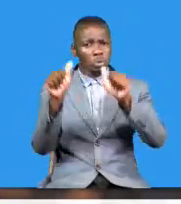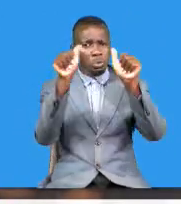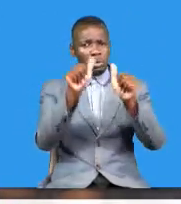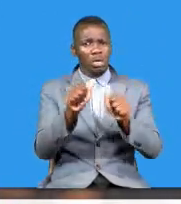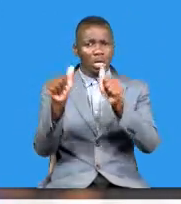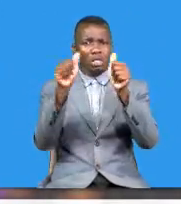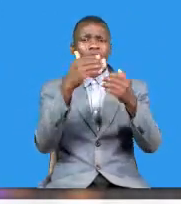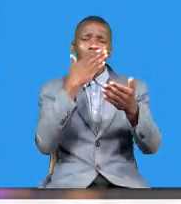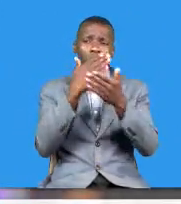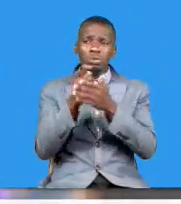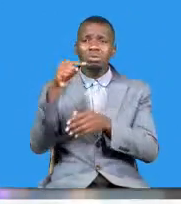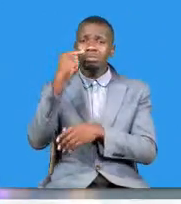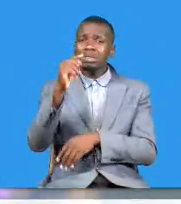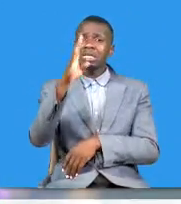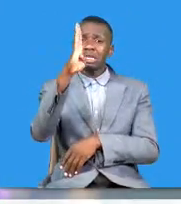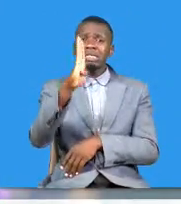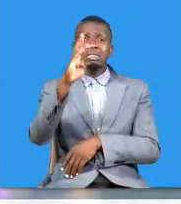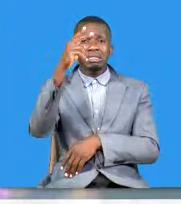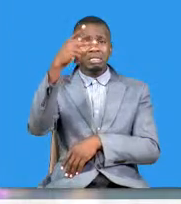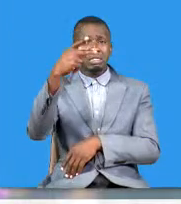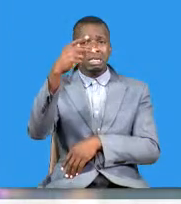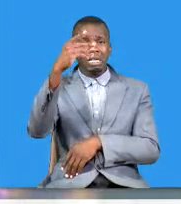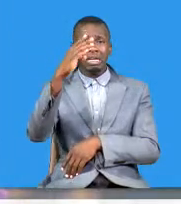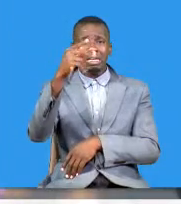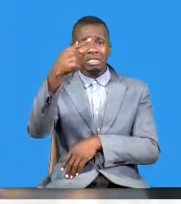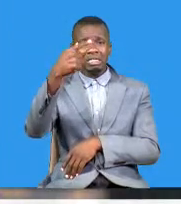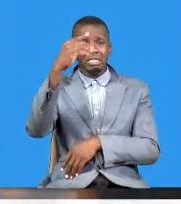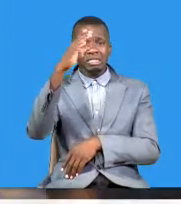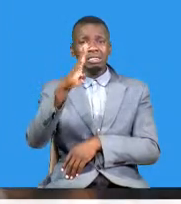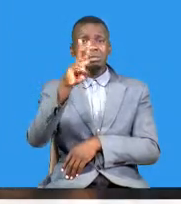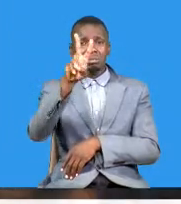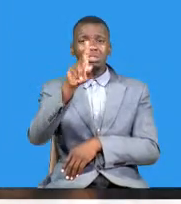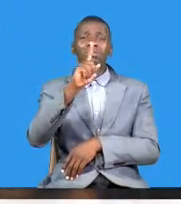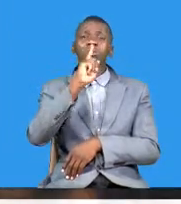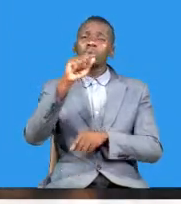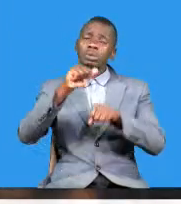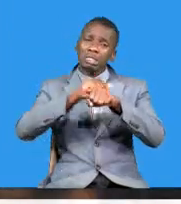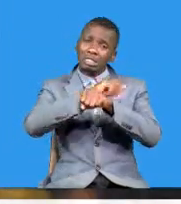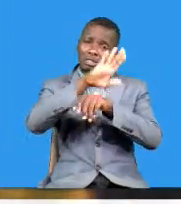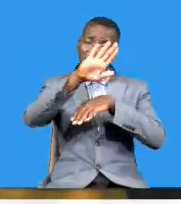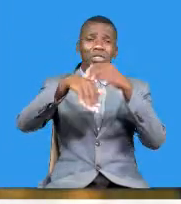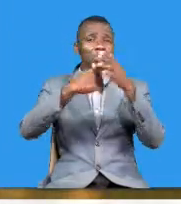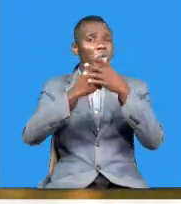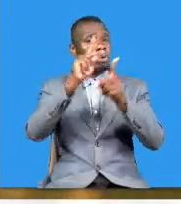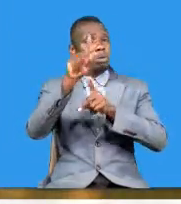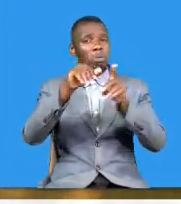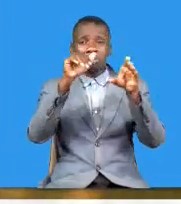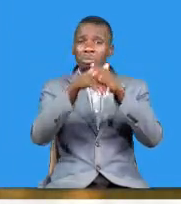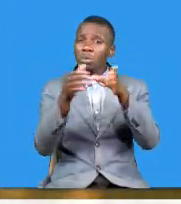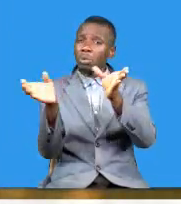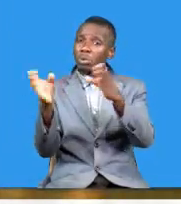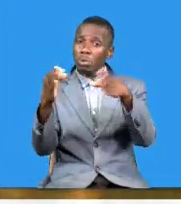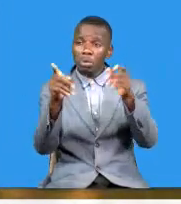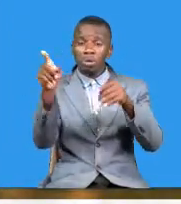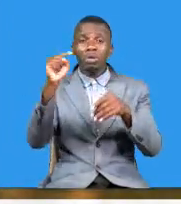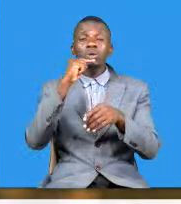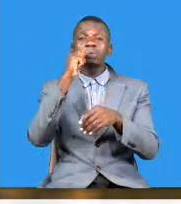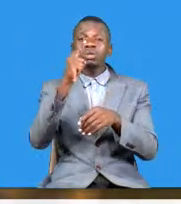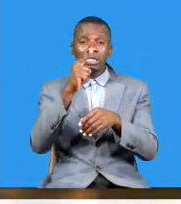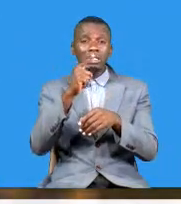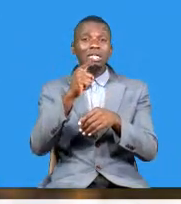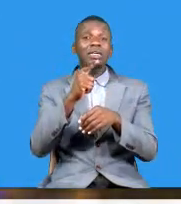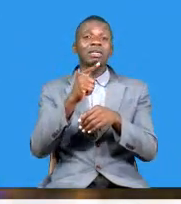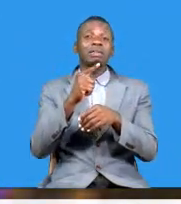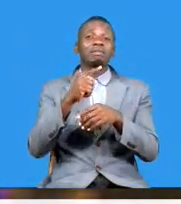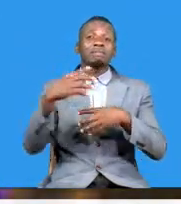negatively affects everyone, regardless of who they are in society. She says the consequences of GBV